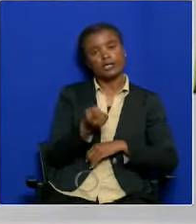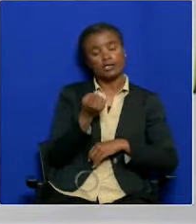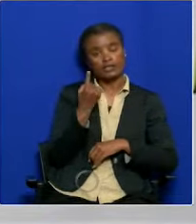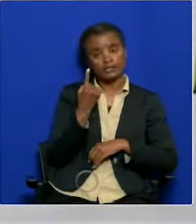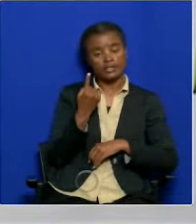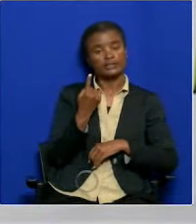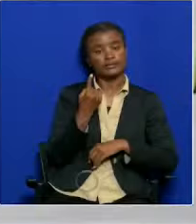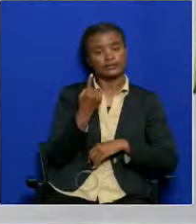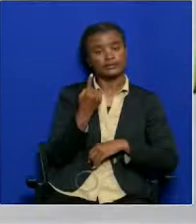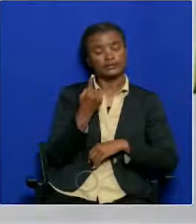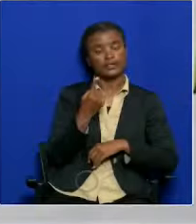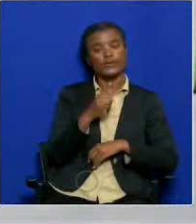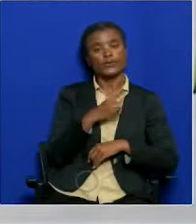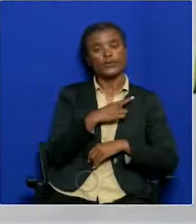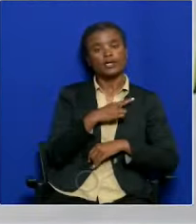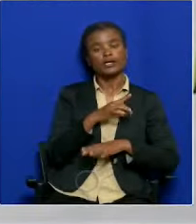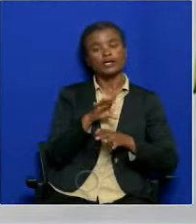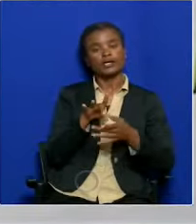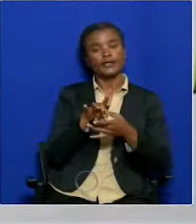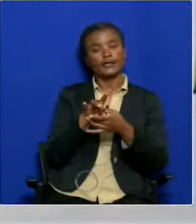relation and trust to the police,